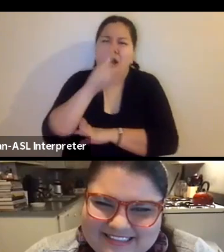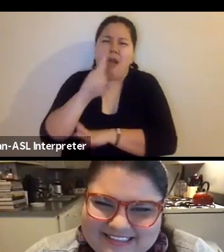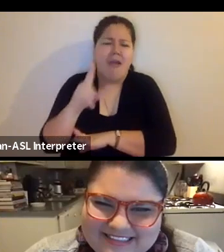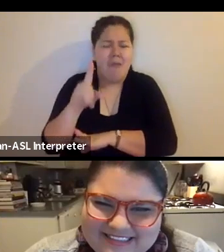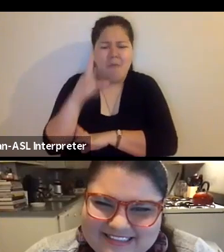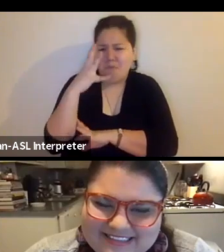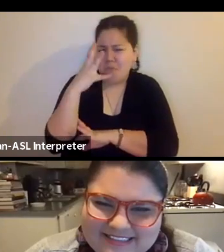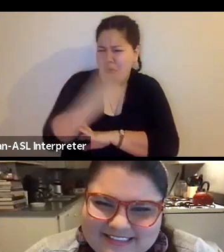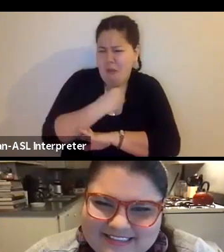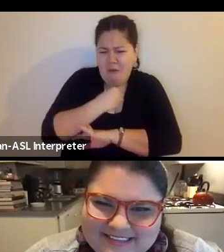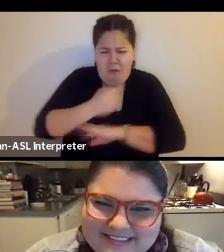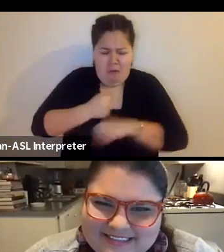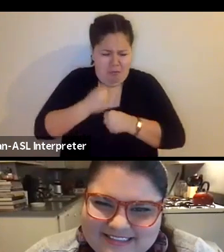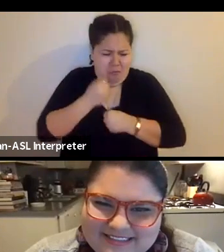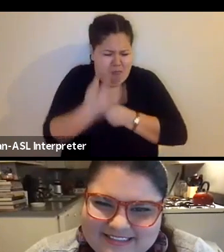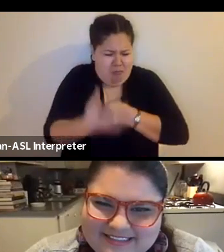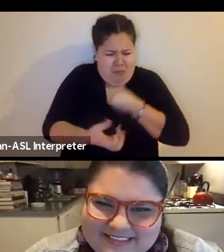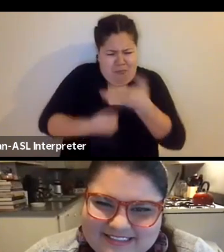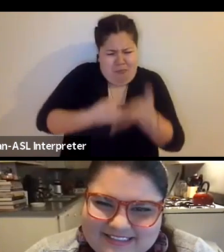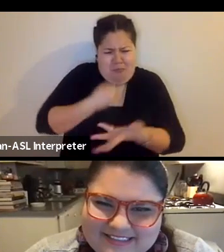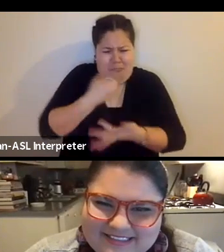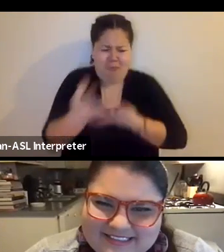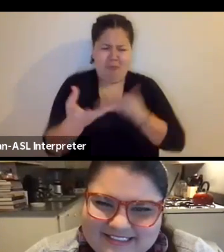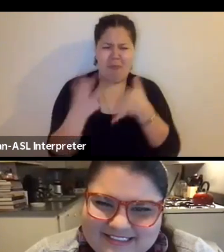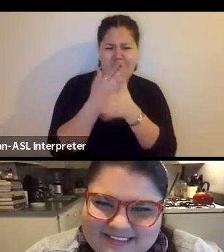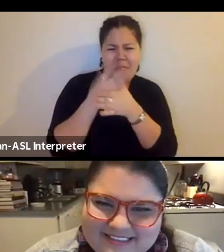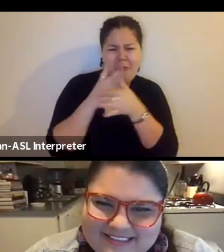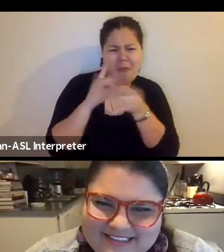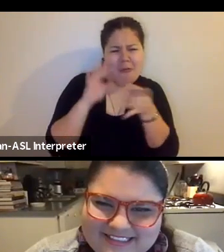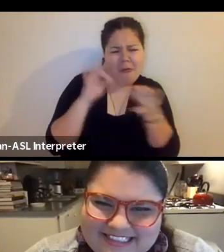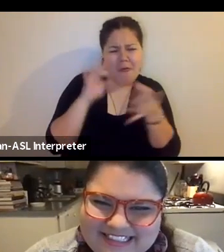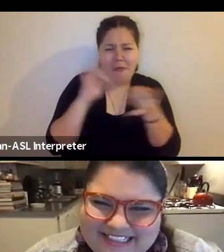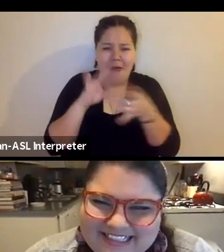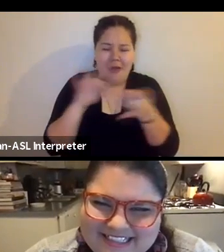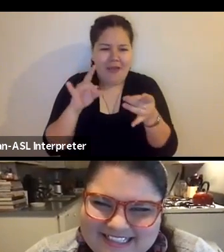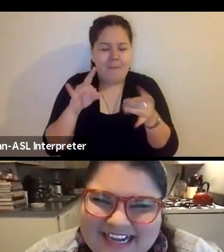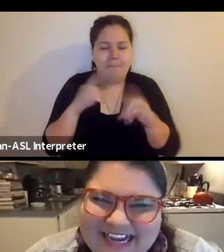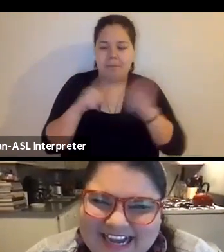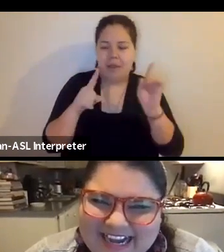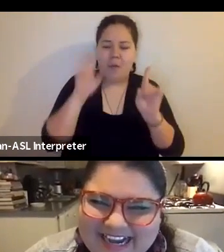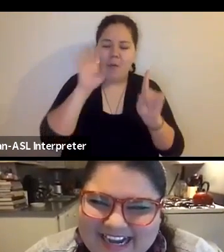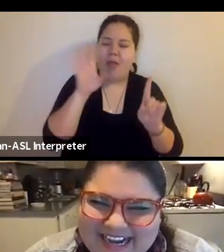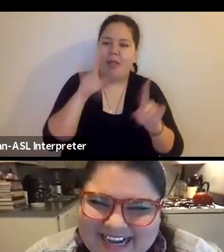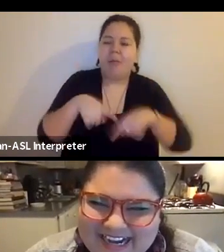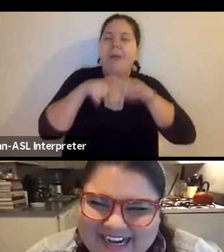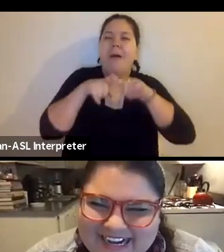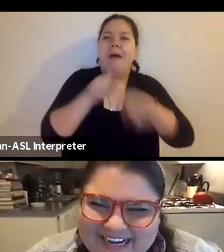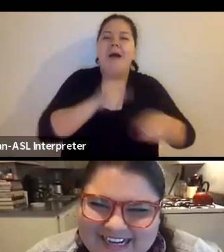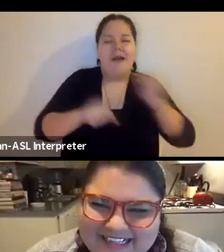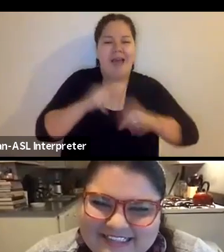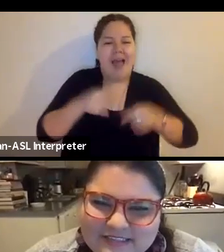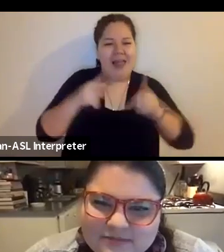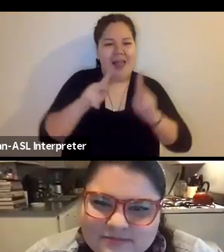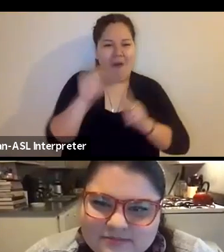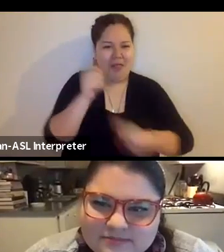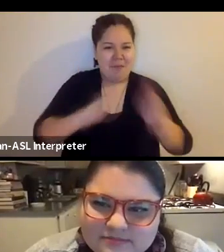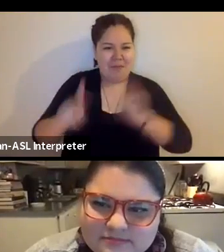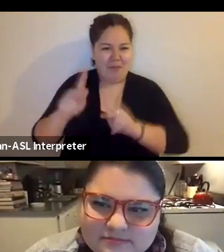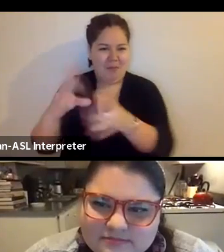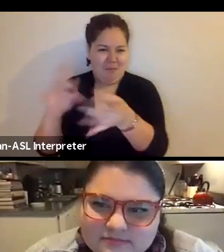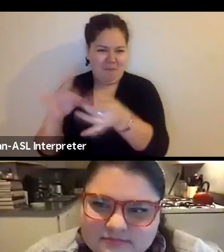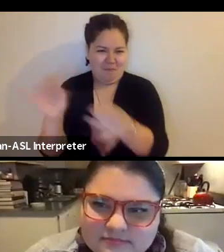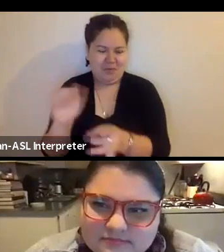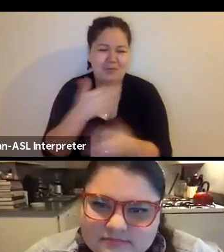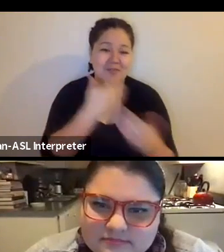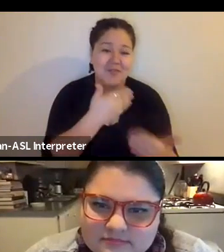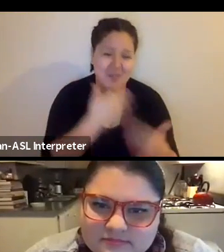on all of us and is like, oh, I should make more space for other people to speak. Just thank you. Thank you. So we've got